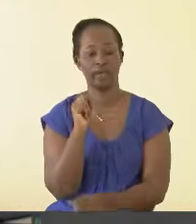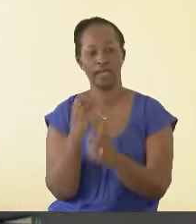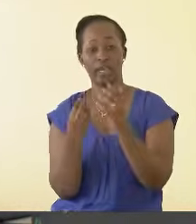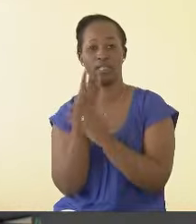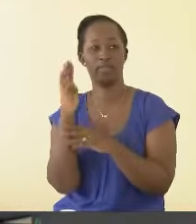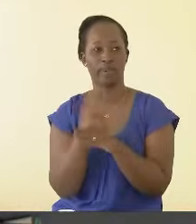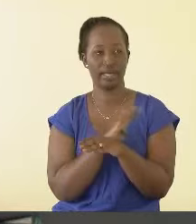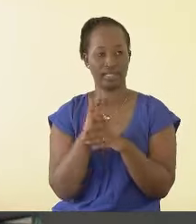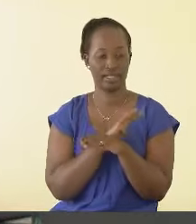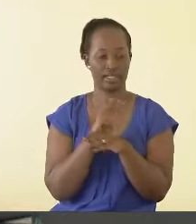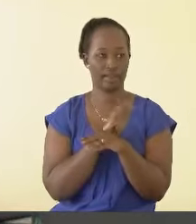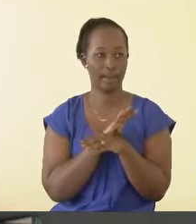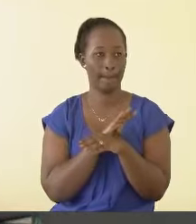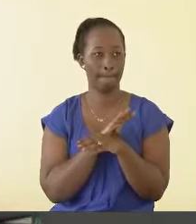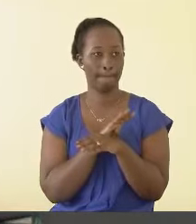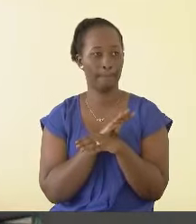Enterprises.